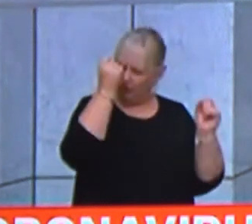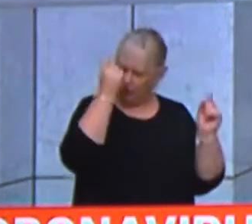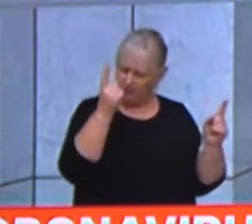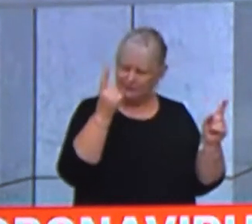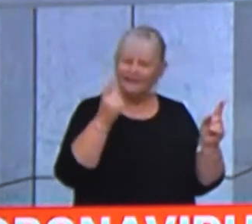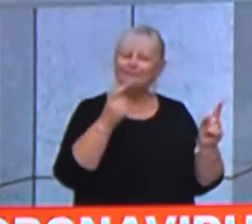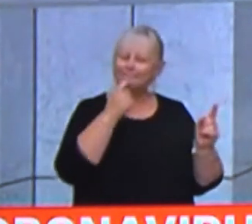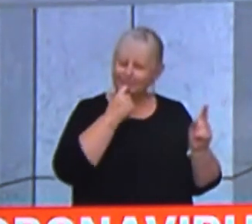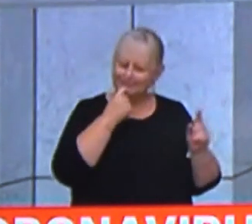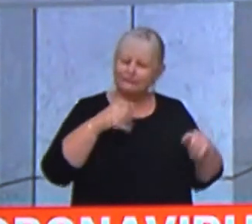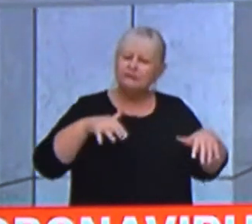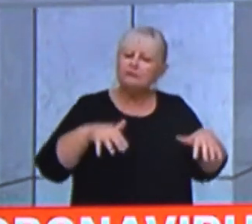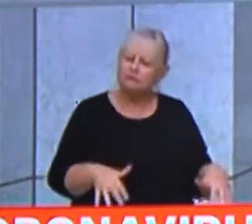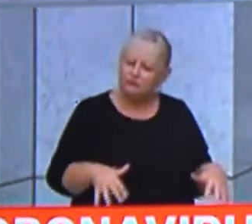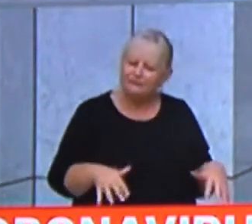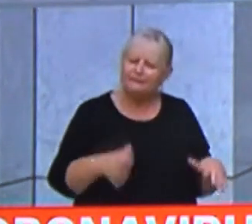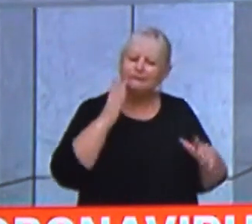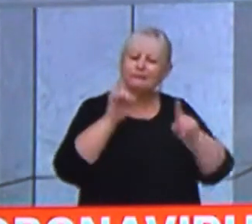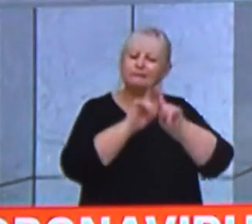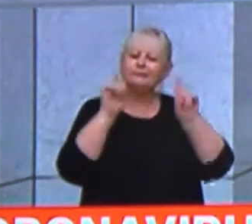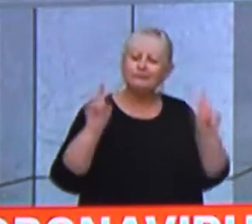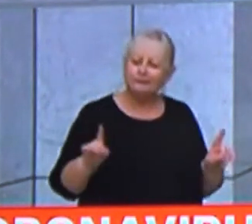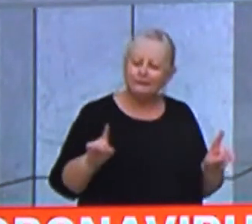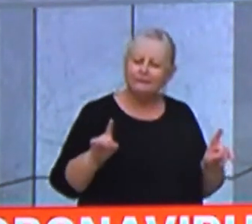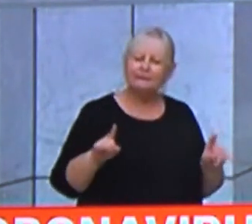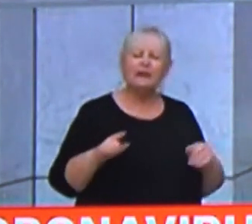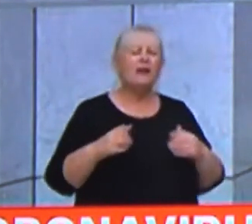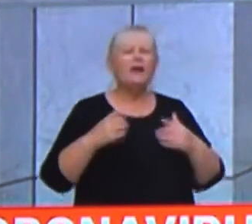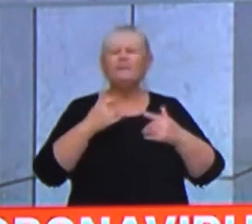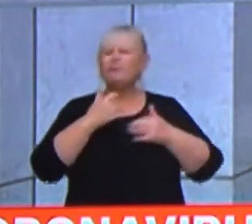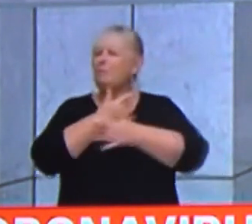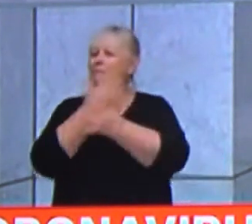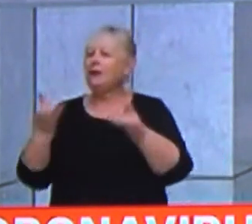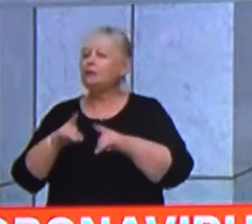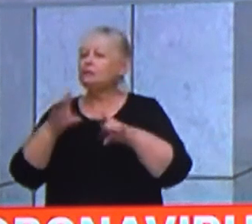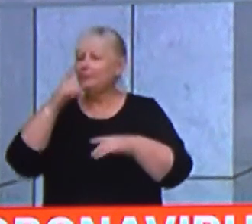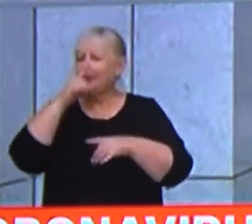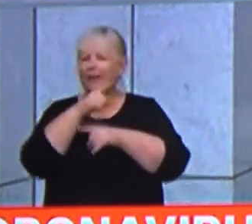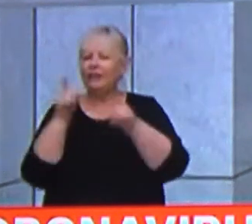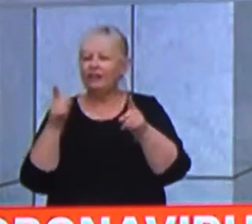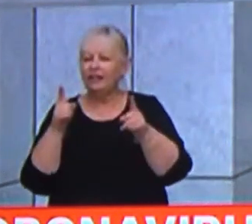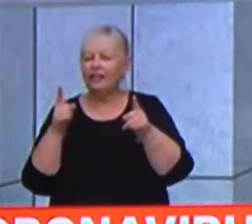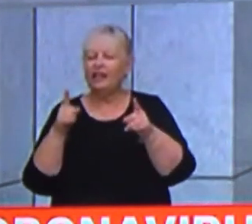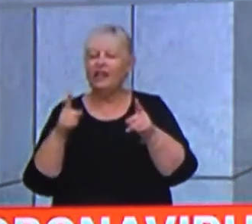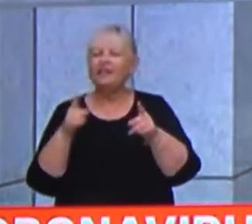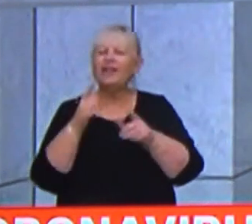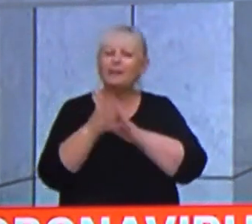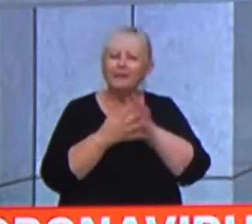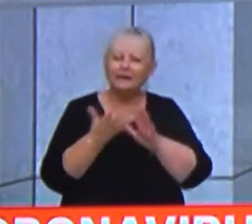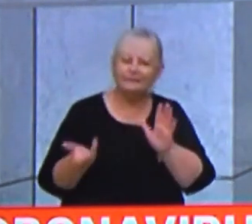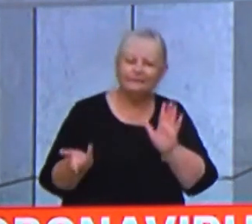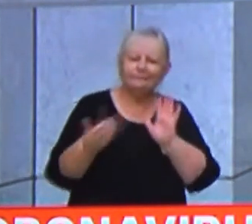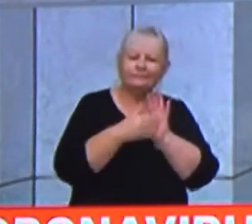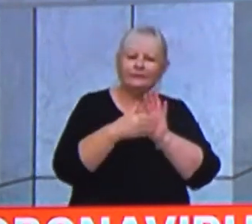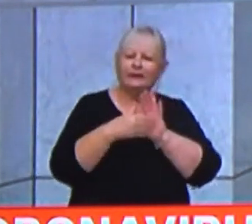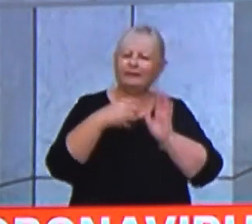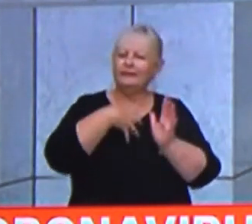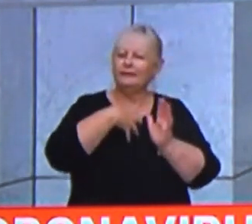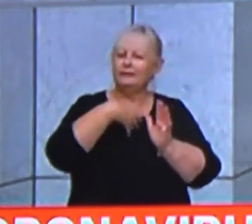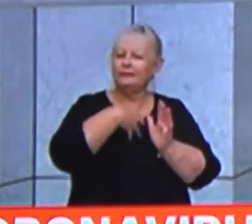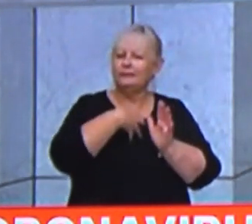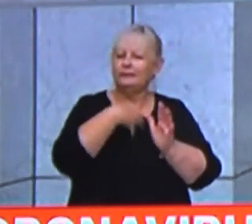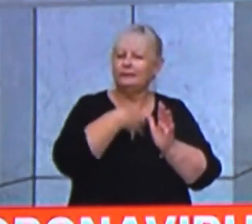is under formal isolation or formal quarantine, that means you can ring your doctor, whether it's